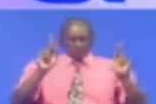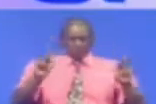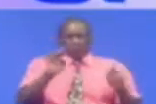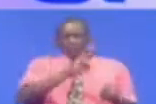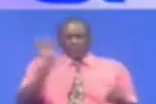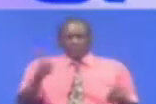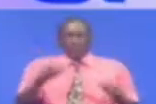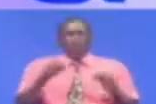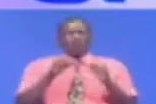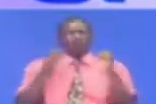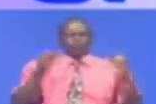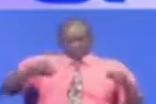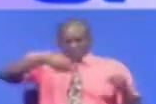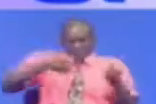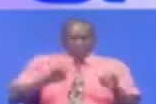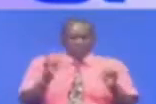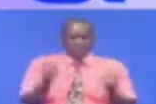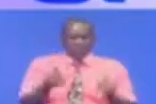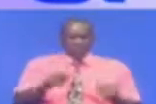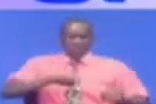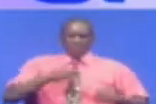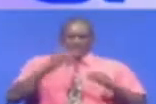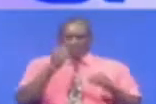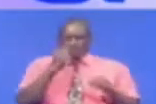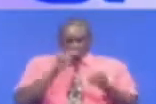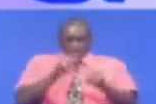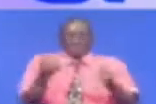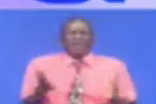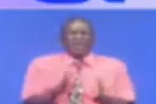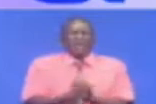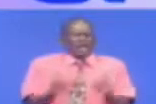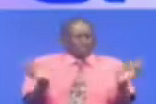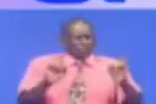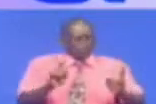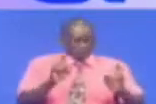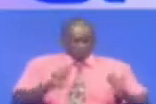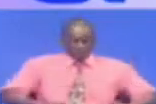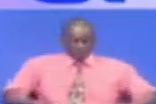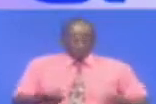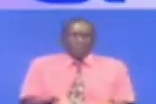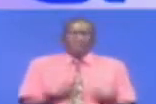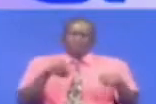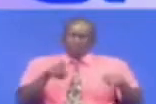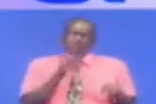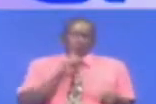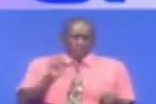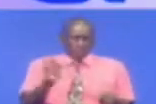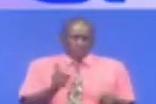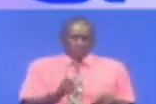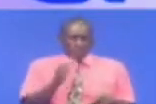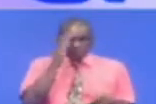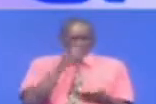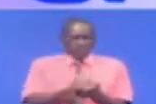for hosting us. We feel at home, and we will not leave today or tomorrow. So know that